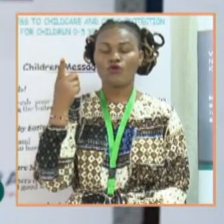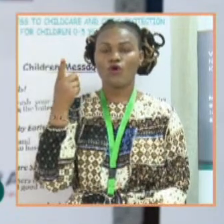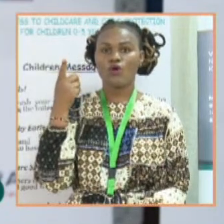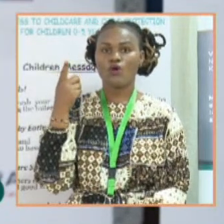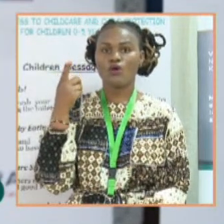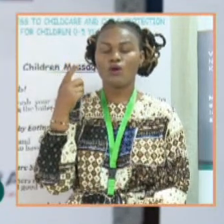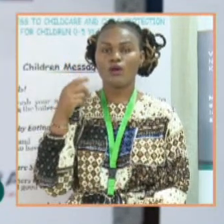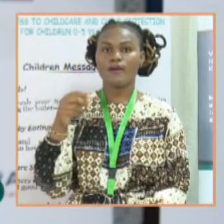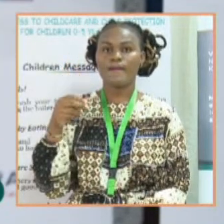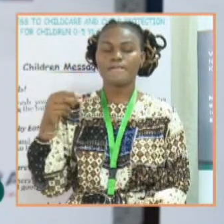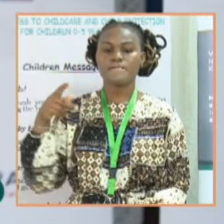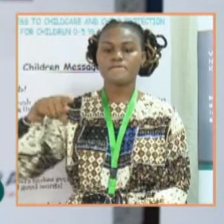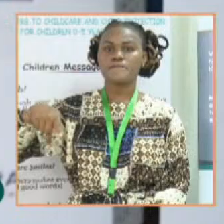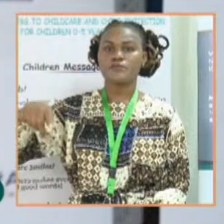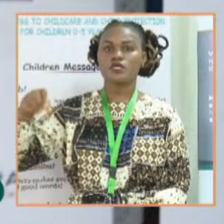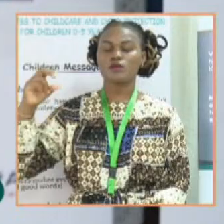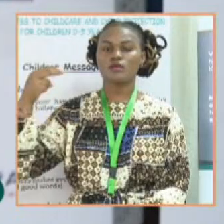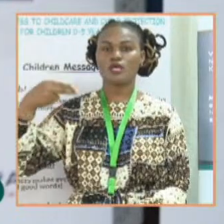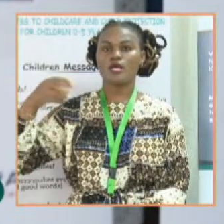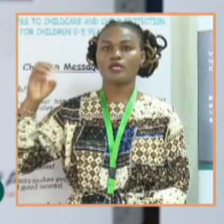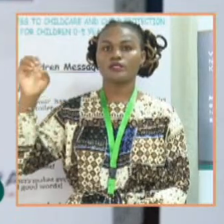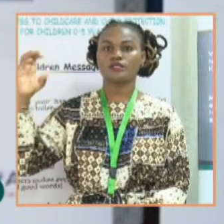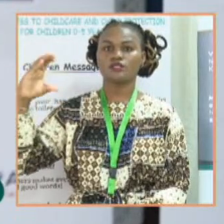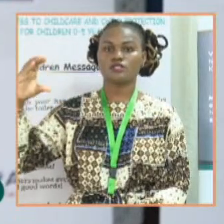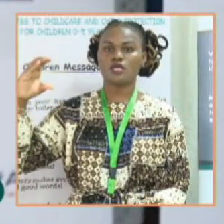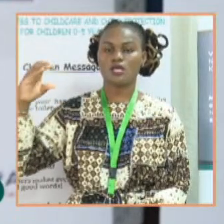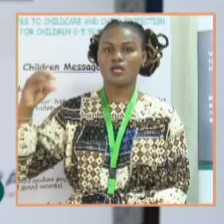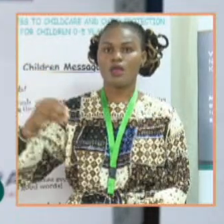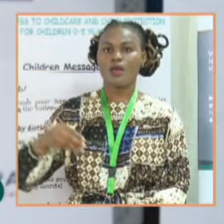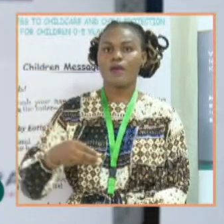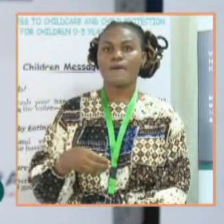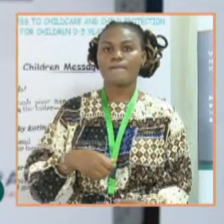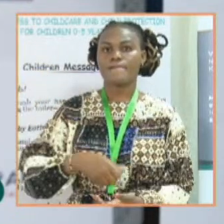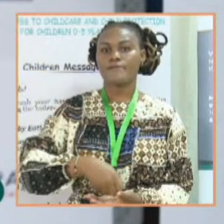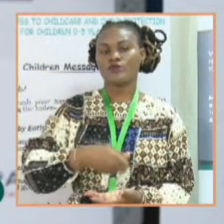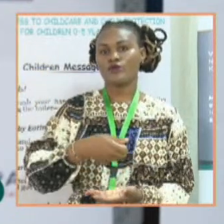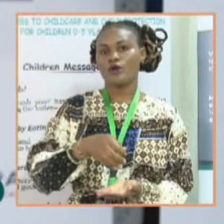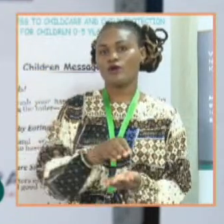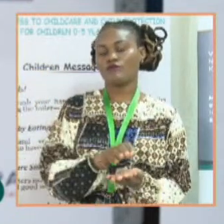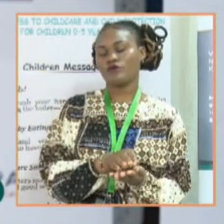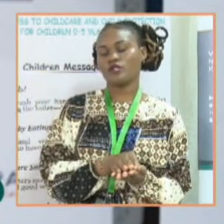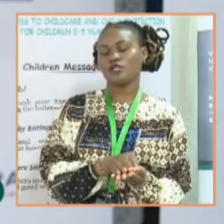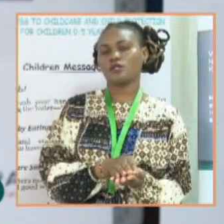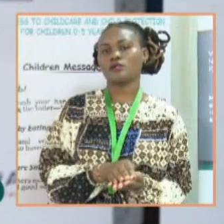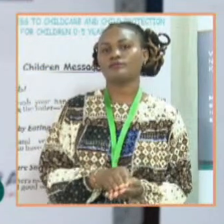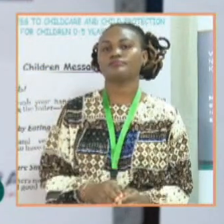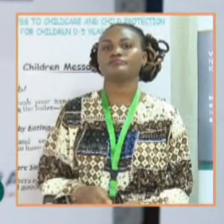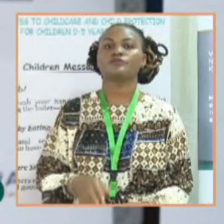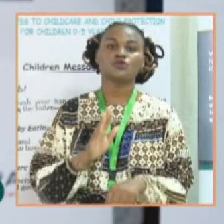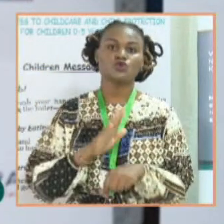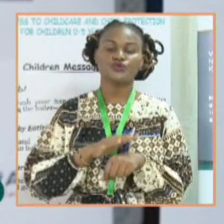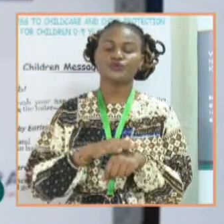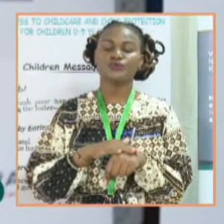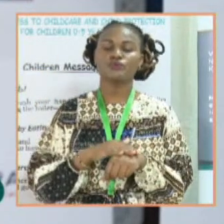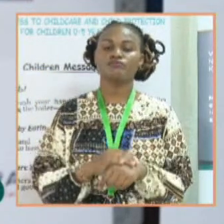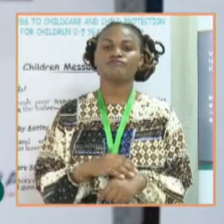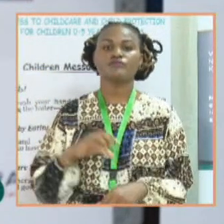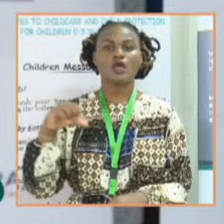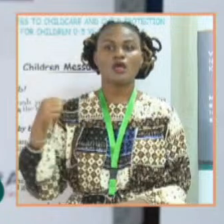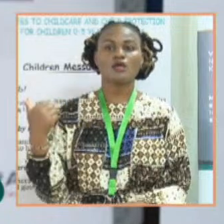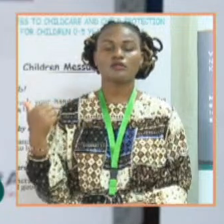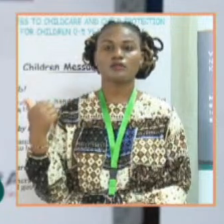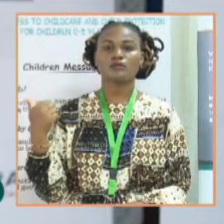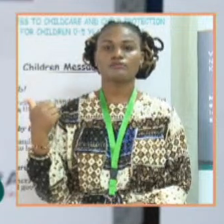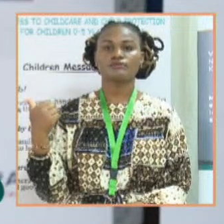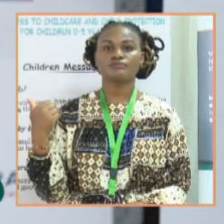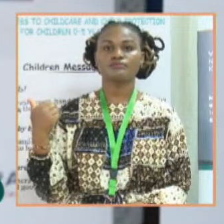PHC funding is sustainable. And then the last one is on ring fencing, and this is specifically on